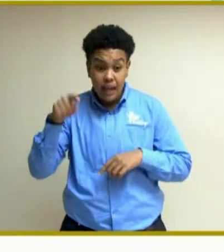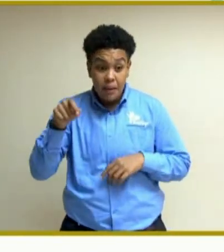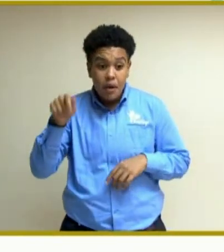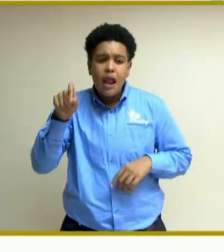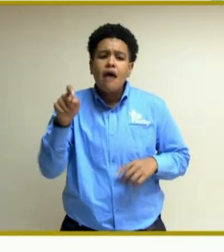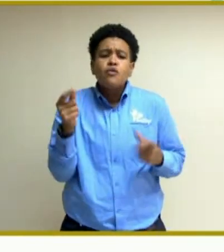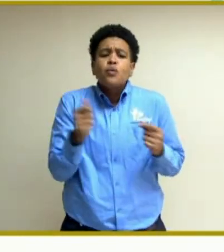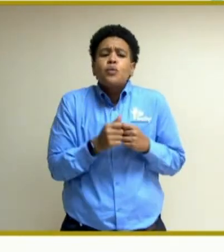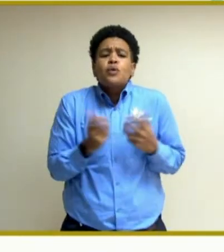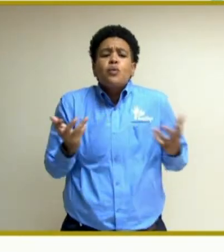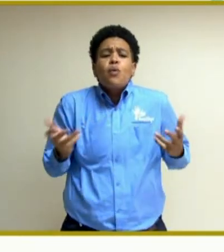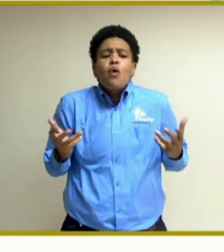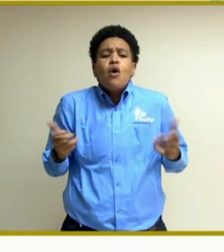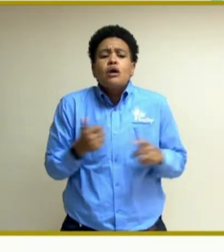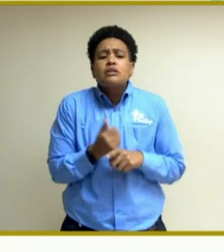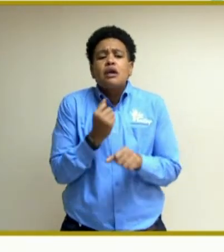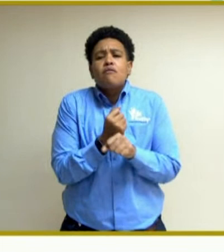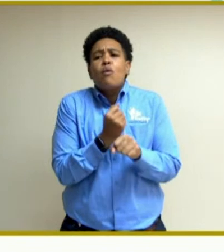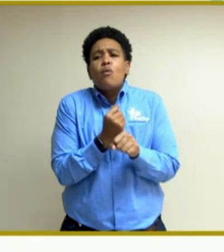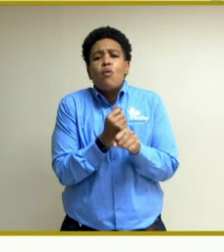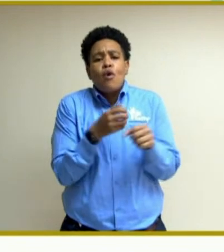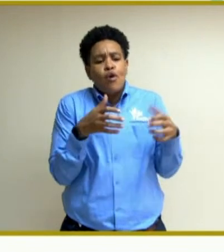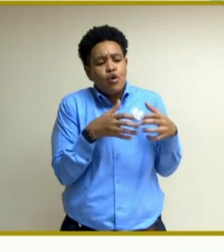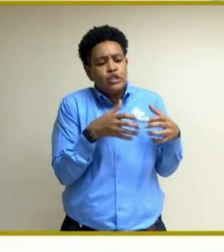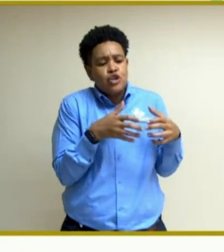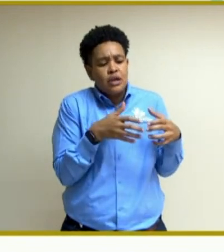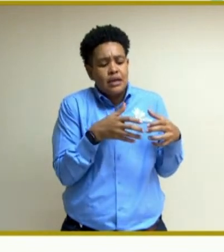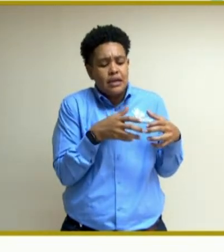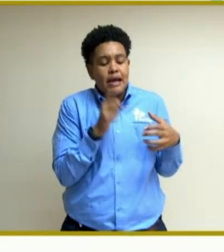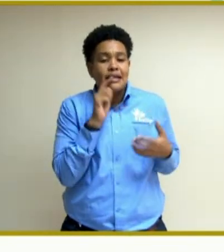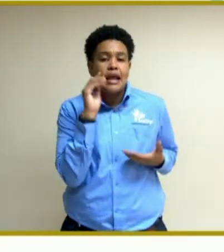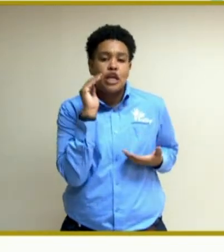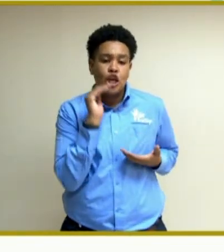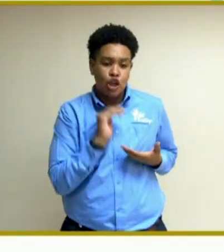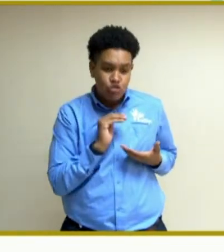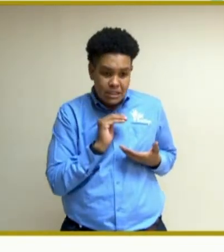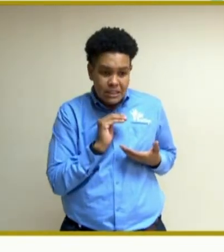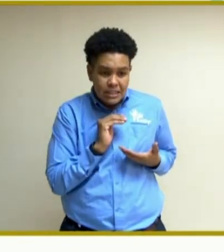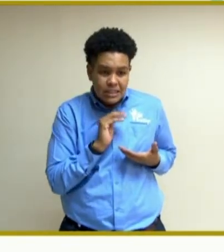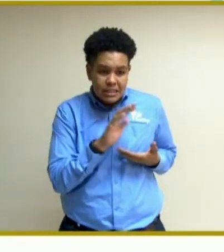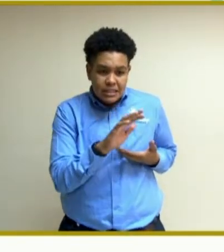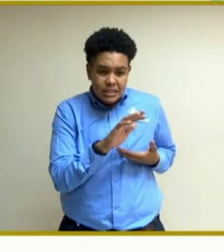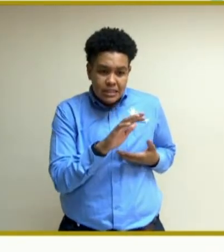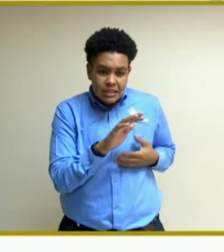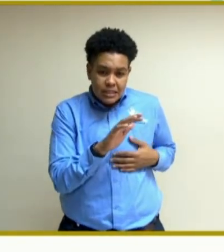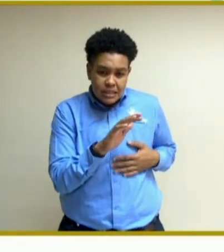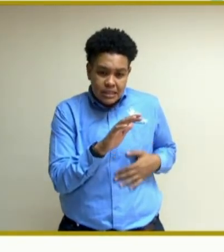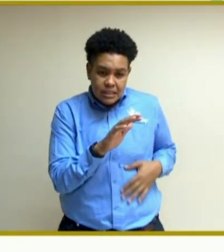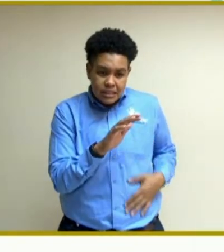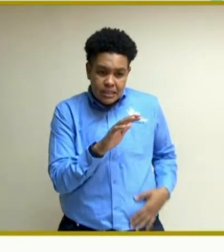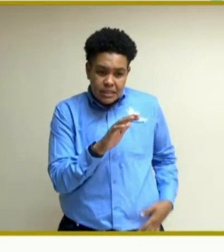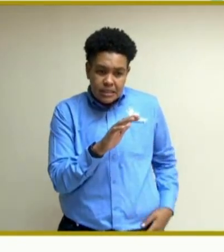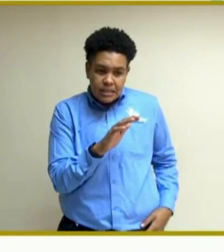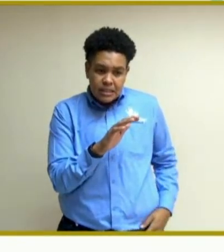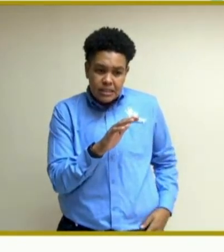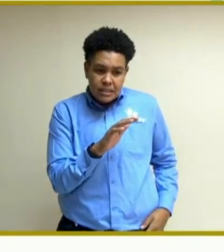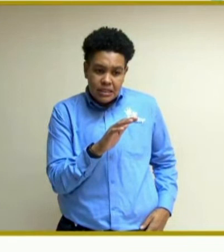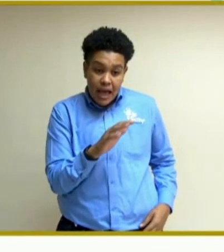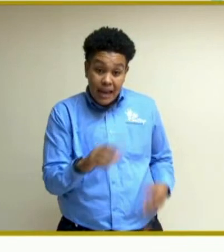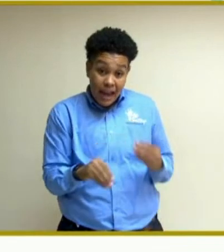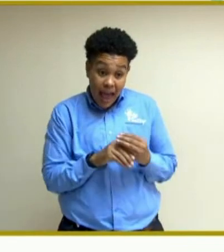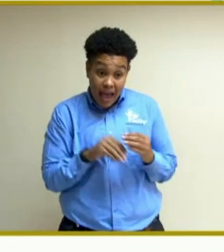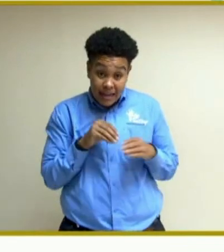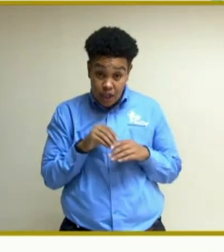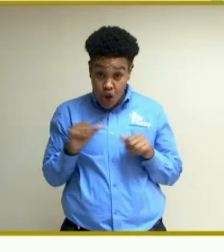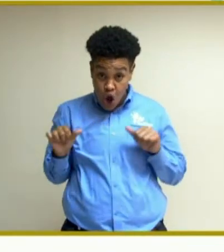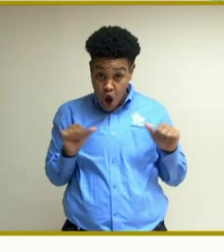do with the workplace cluster, then the decrease, and then in